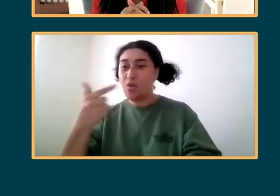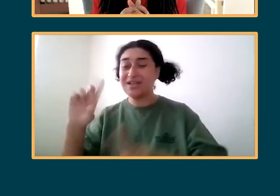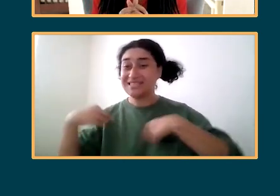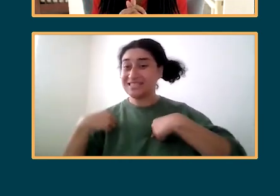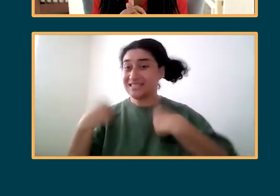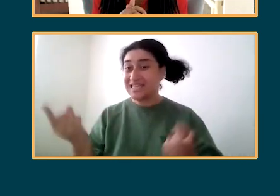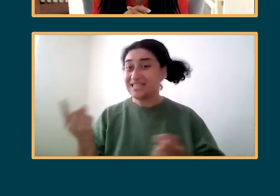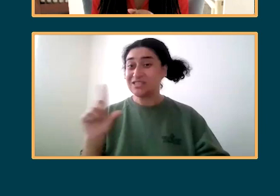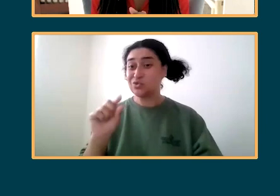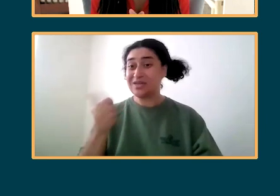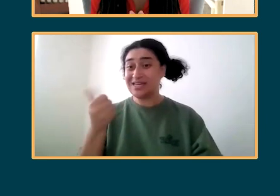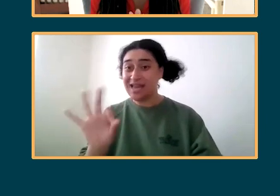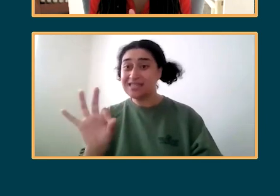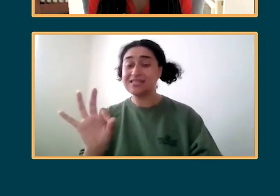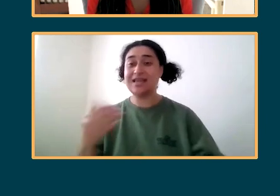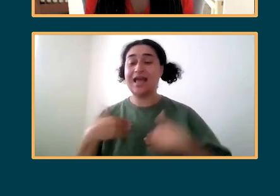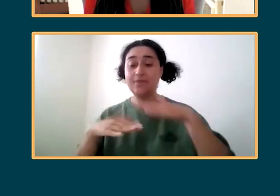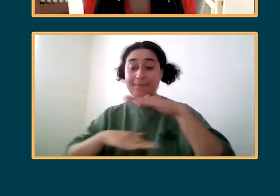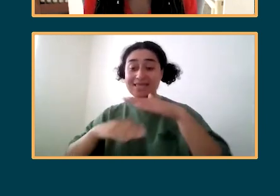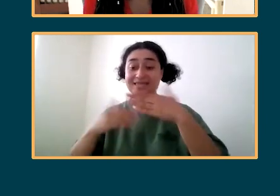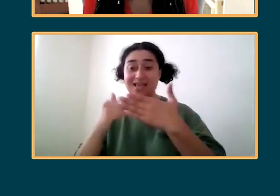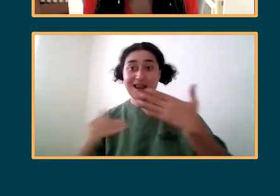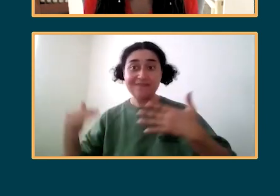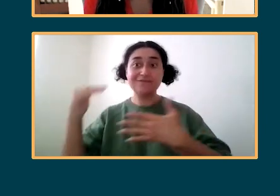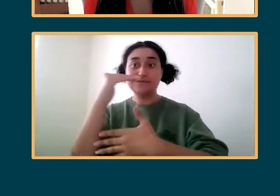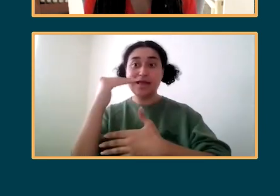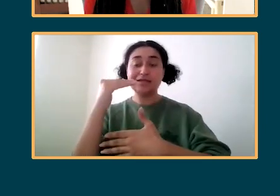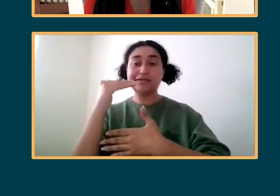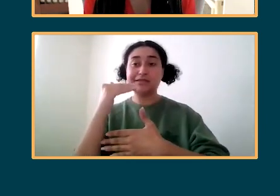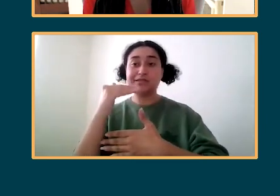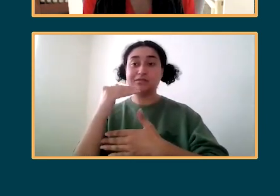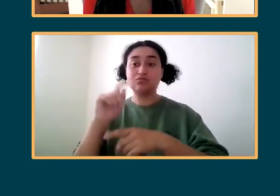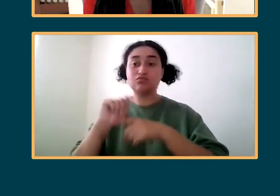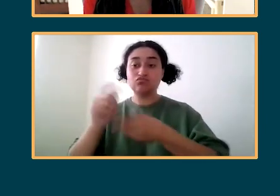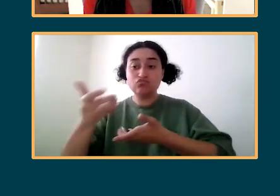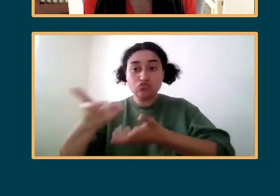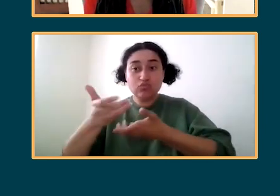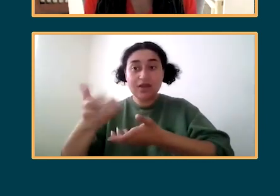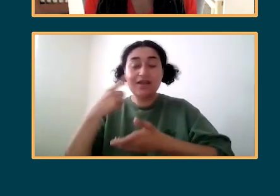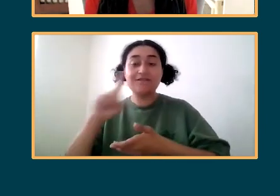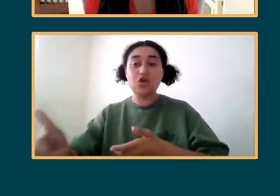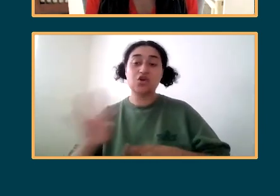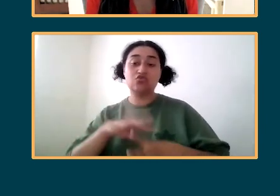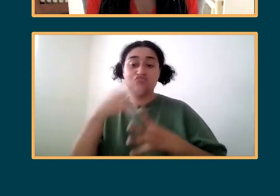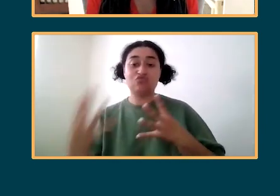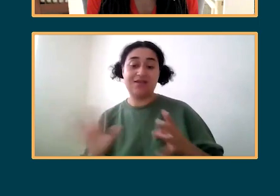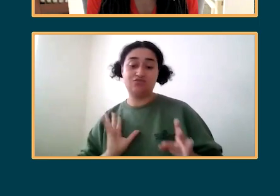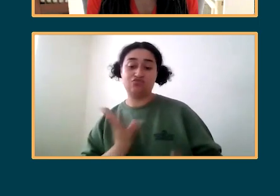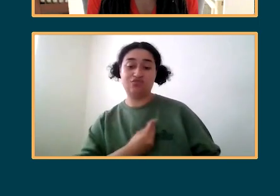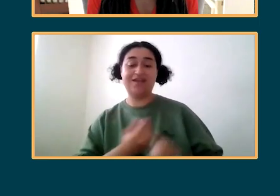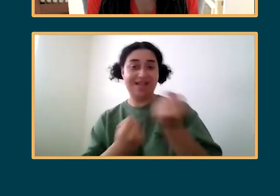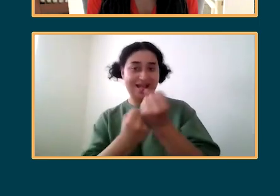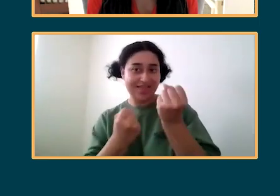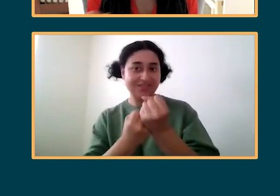2019, providing basic and advanced training on trans allyship, as well as consulting on policies and procedures related to